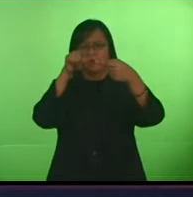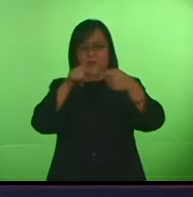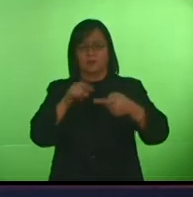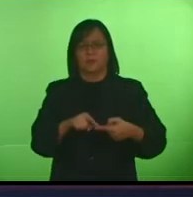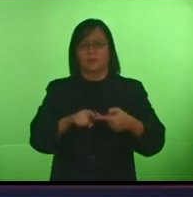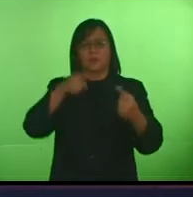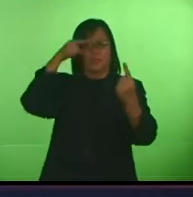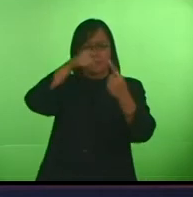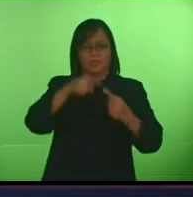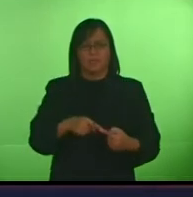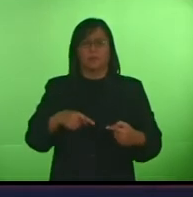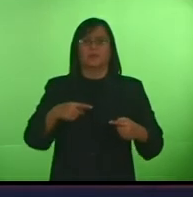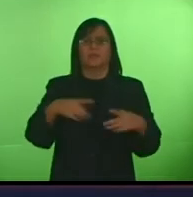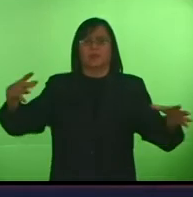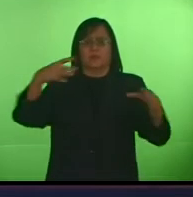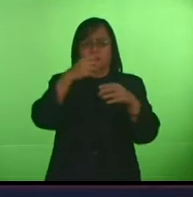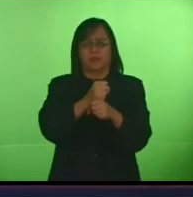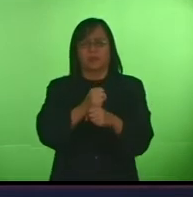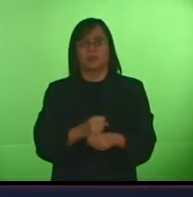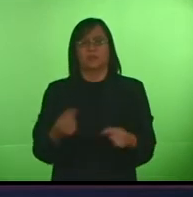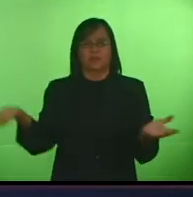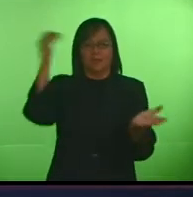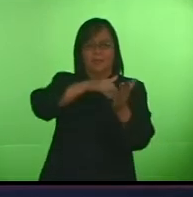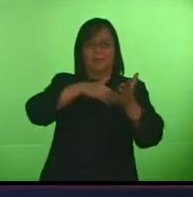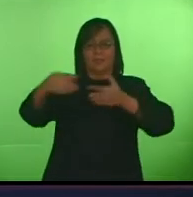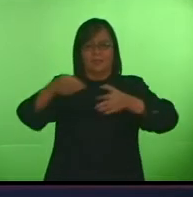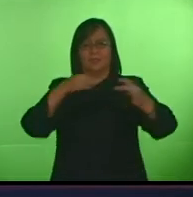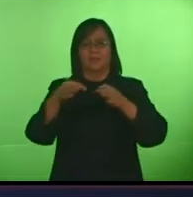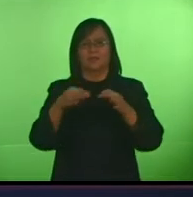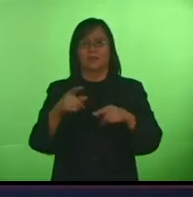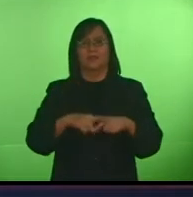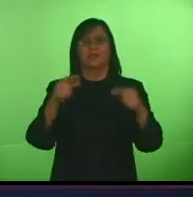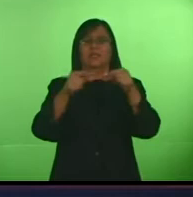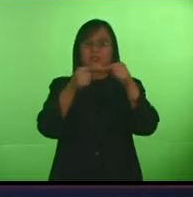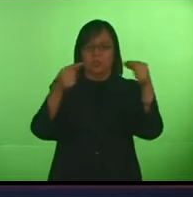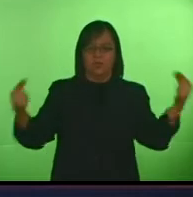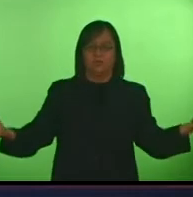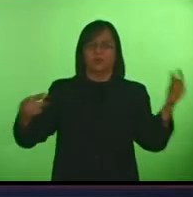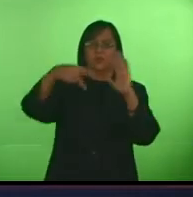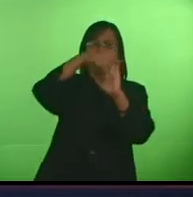it. Again, I repeat, that a general principle